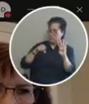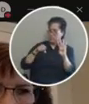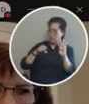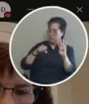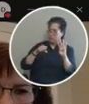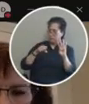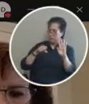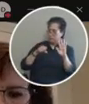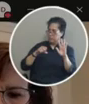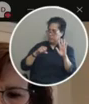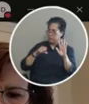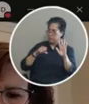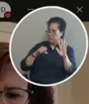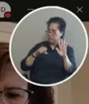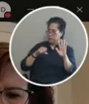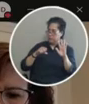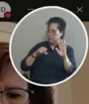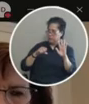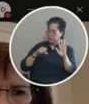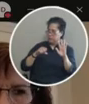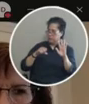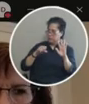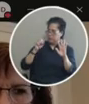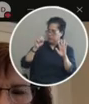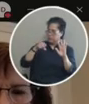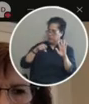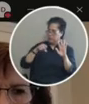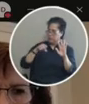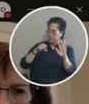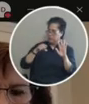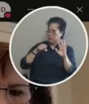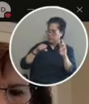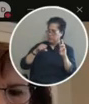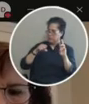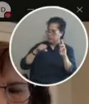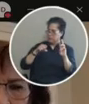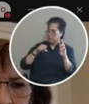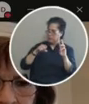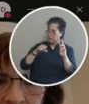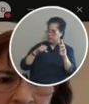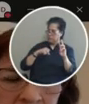Yes. Salcido. Aye. Rodriguez.